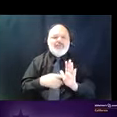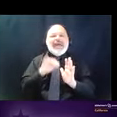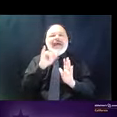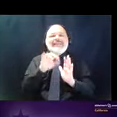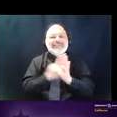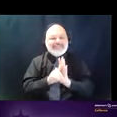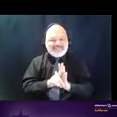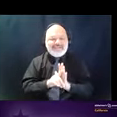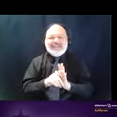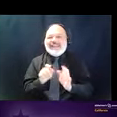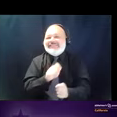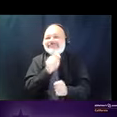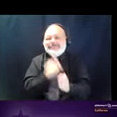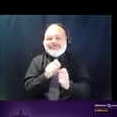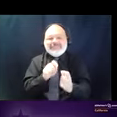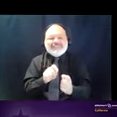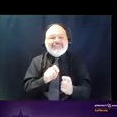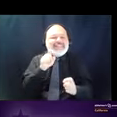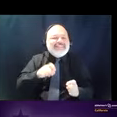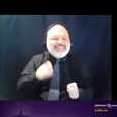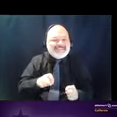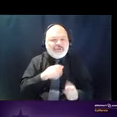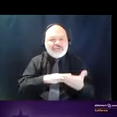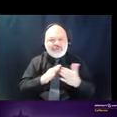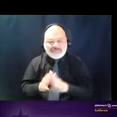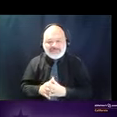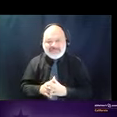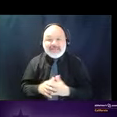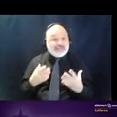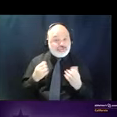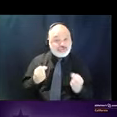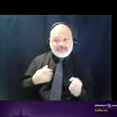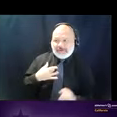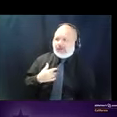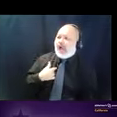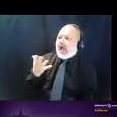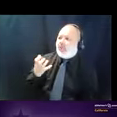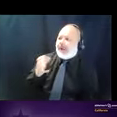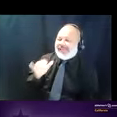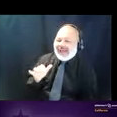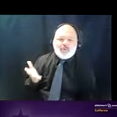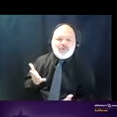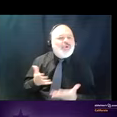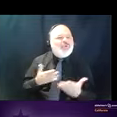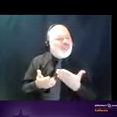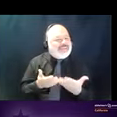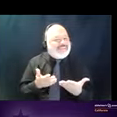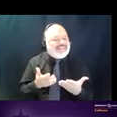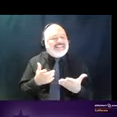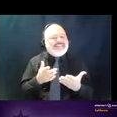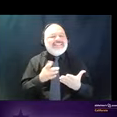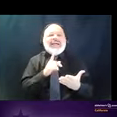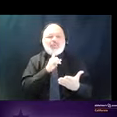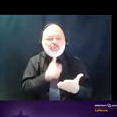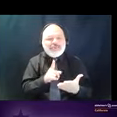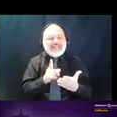are specific needs. The community have strong feelings when they really have an issue to solve. So it's really having that genuine dialogue